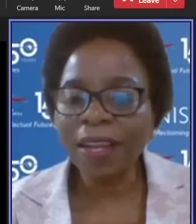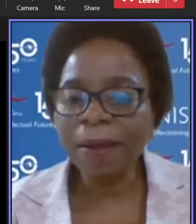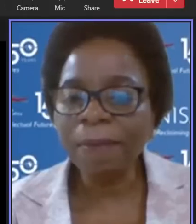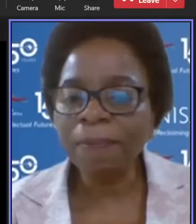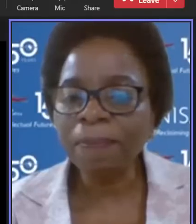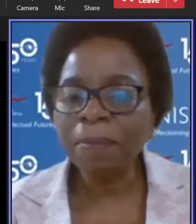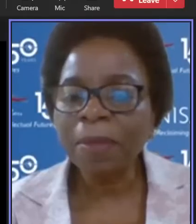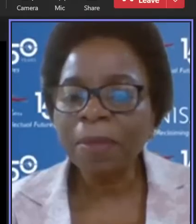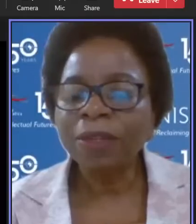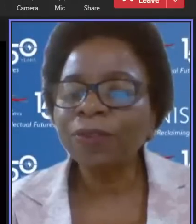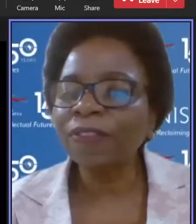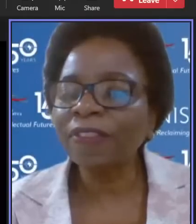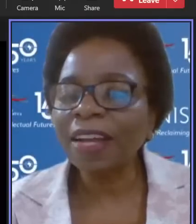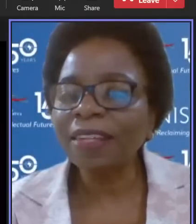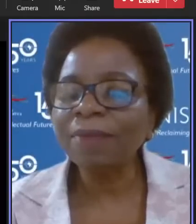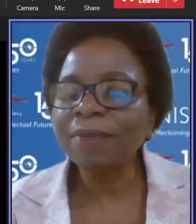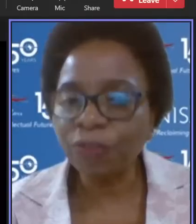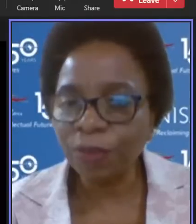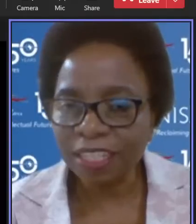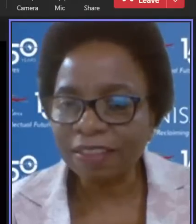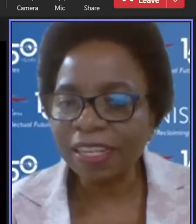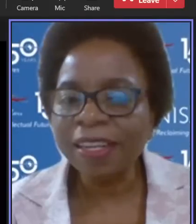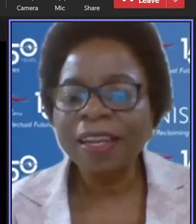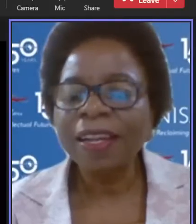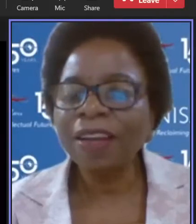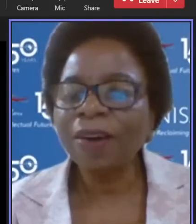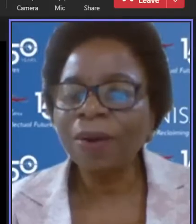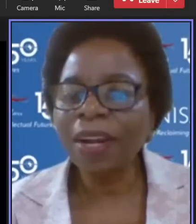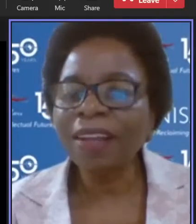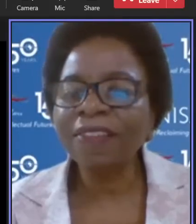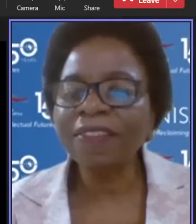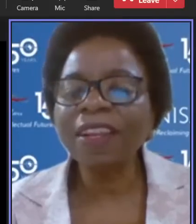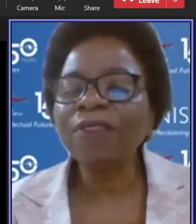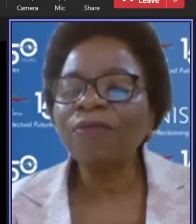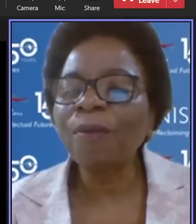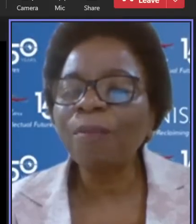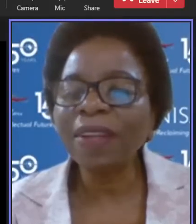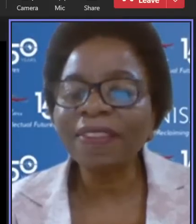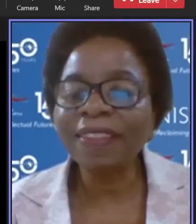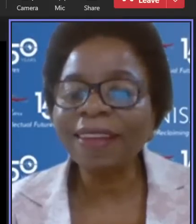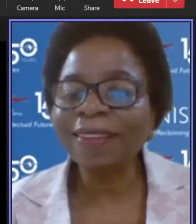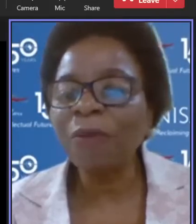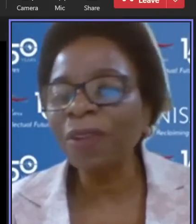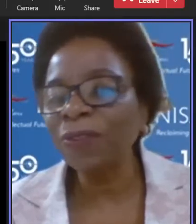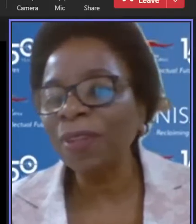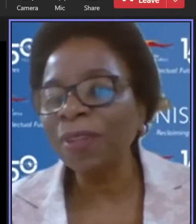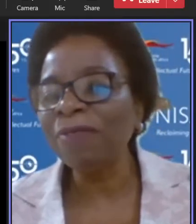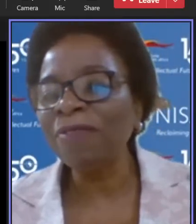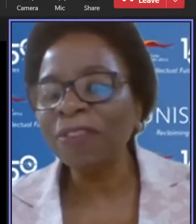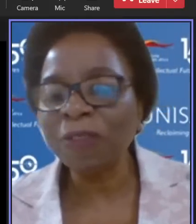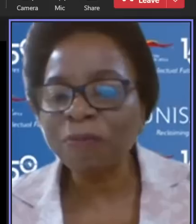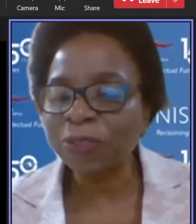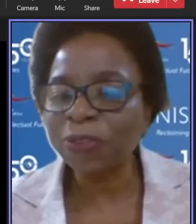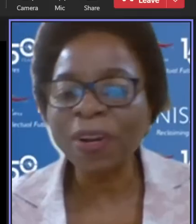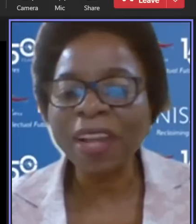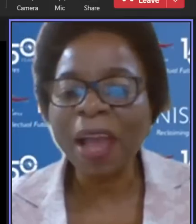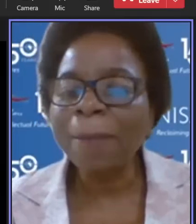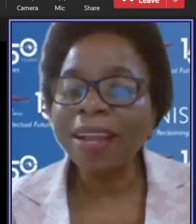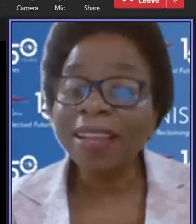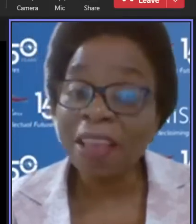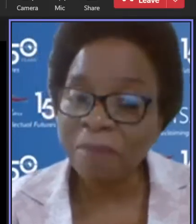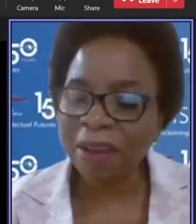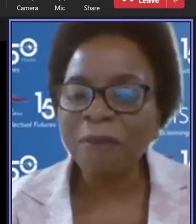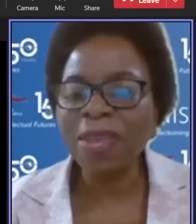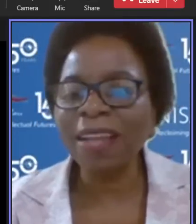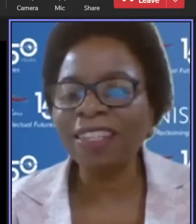be here to study my junior degree, the honors, and then for masters, I went to the University of Pretoria, but